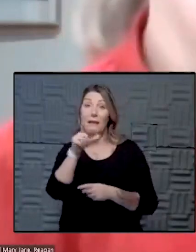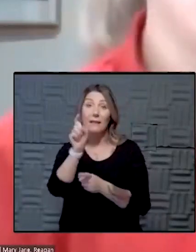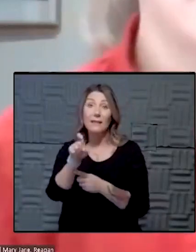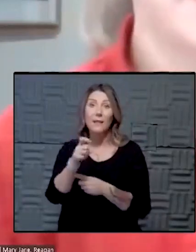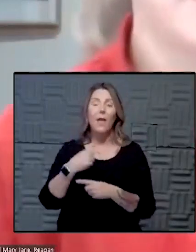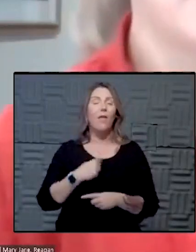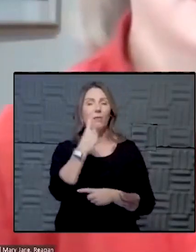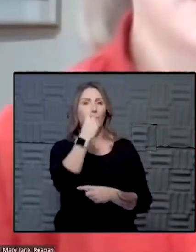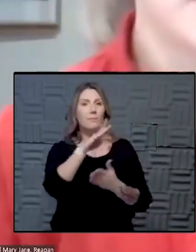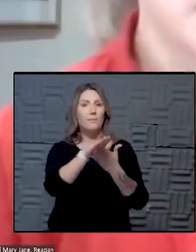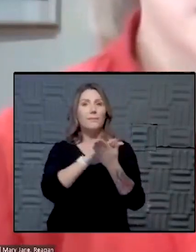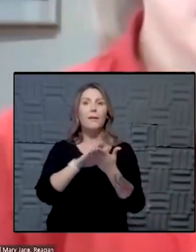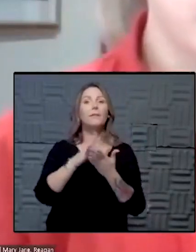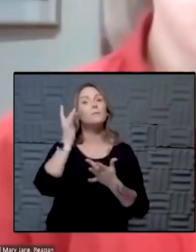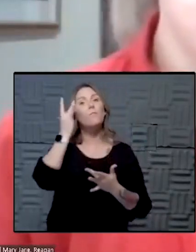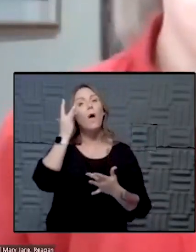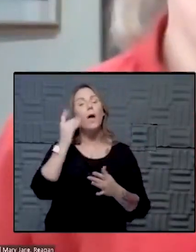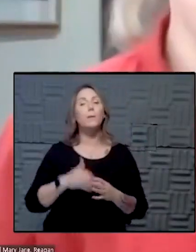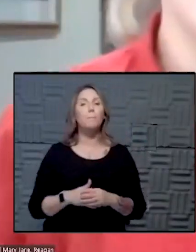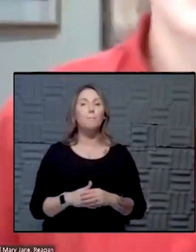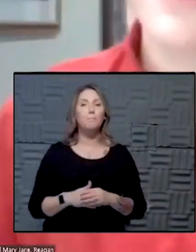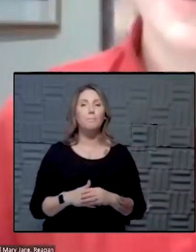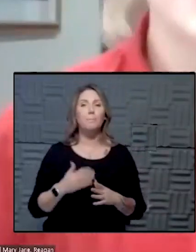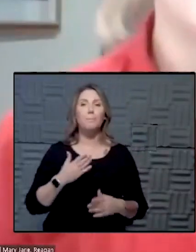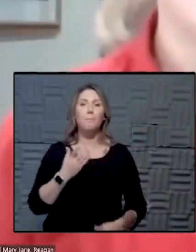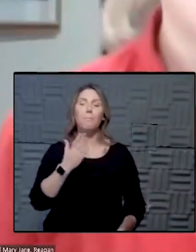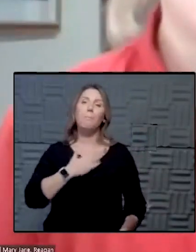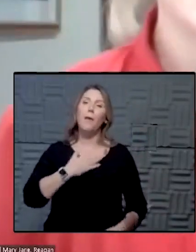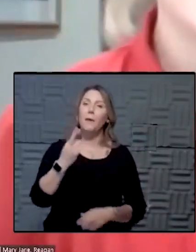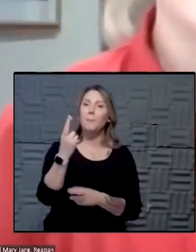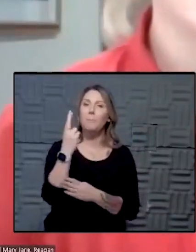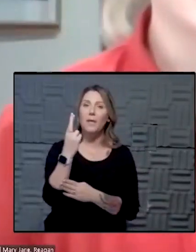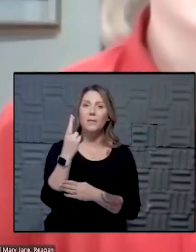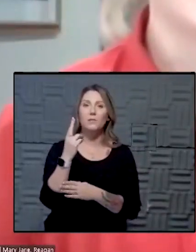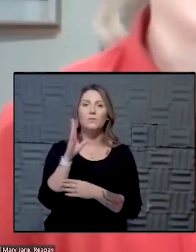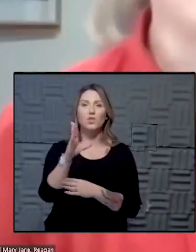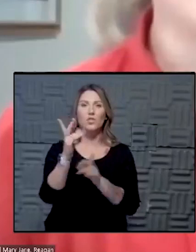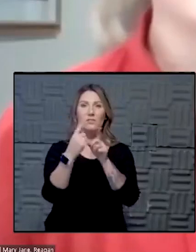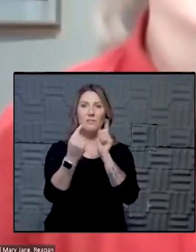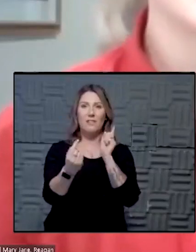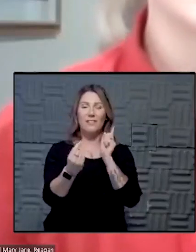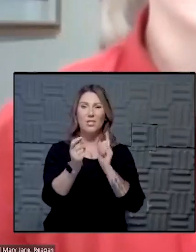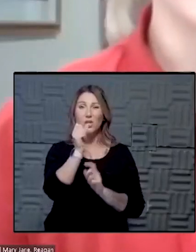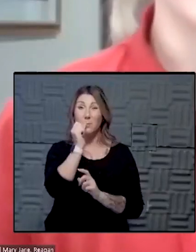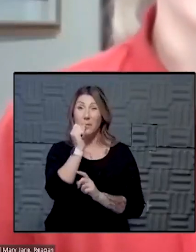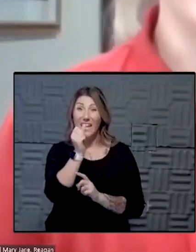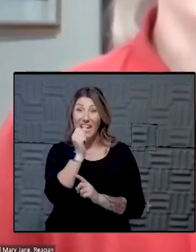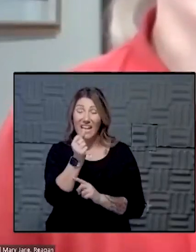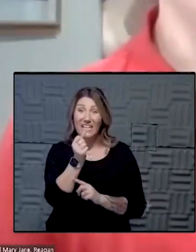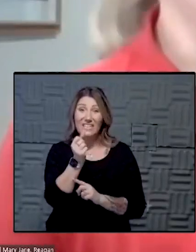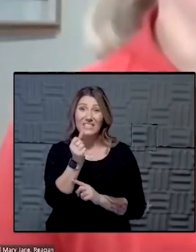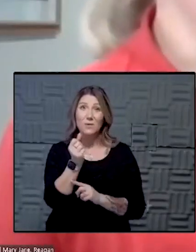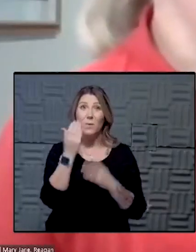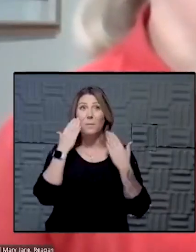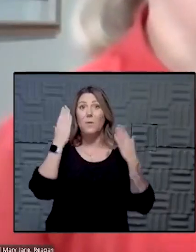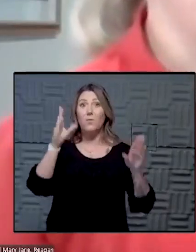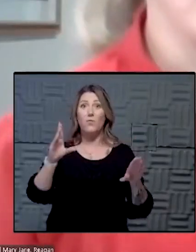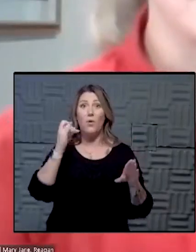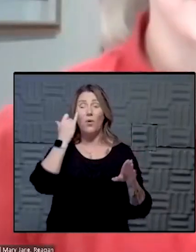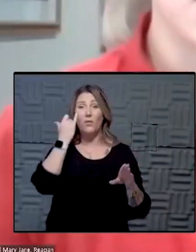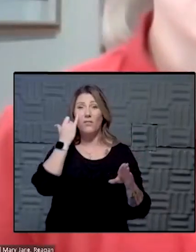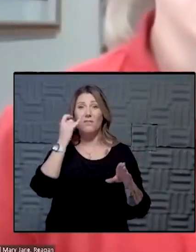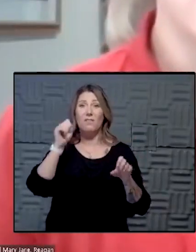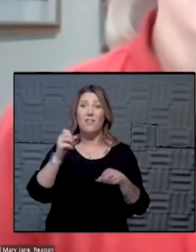it's nice because one of my best friends, she is allergic to peanuts, so they don't know if she's going to be able to get